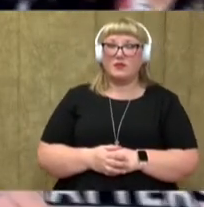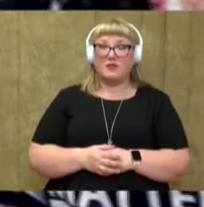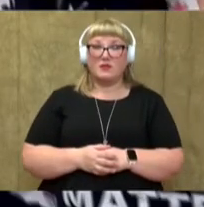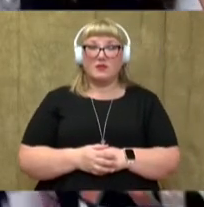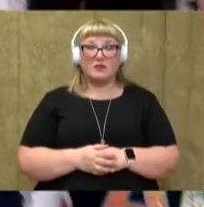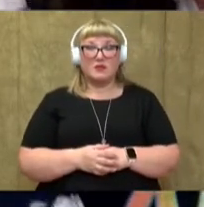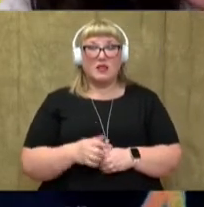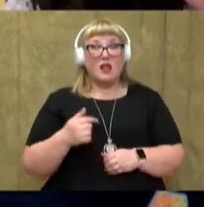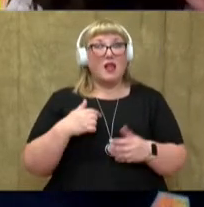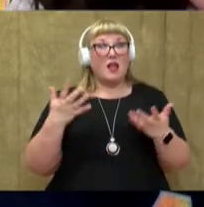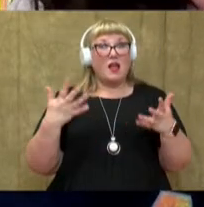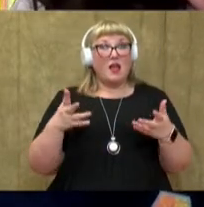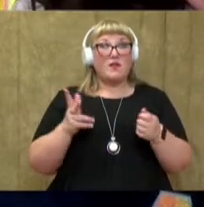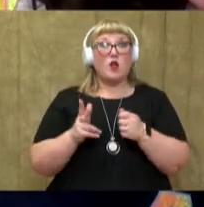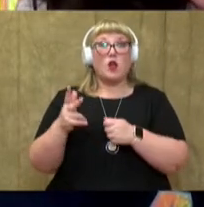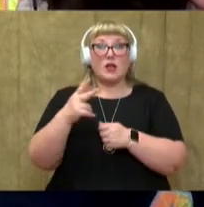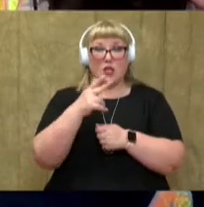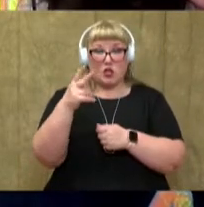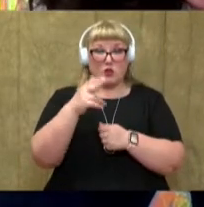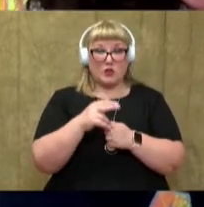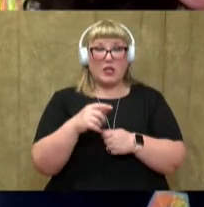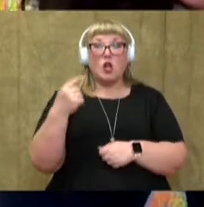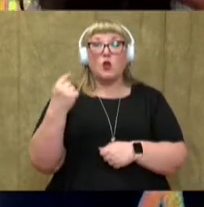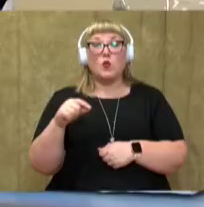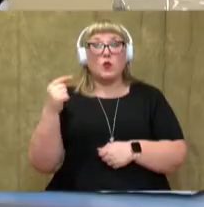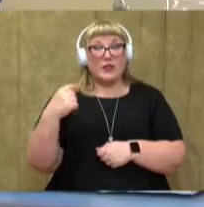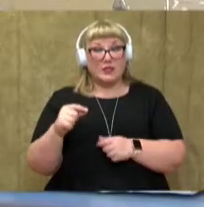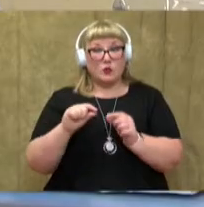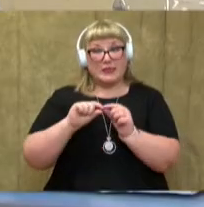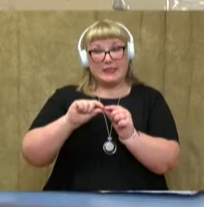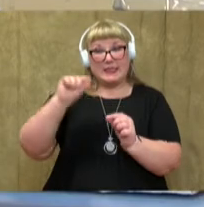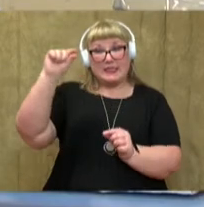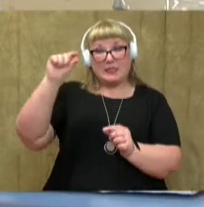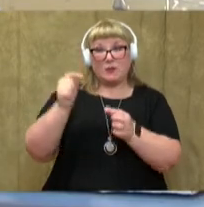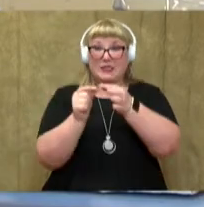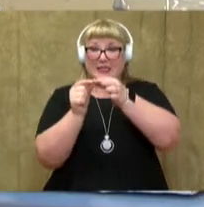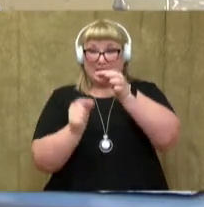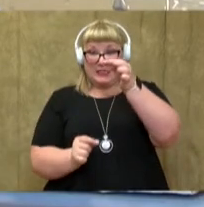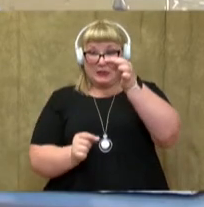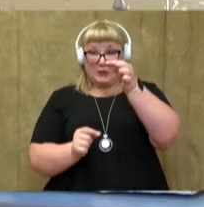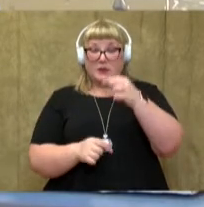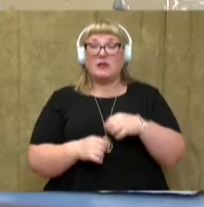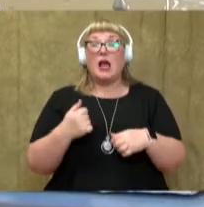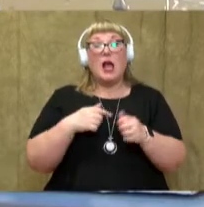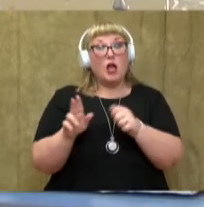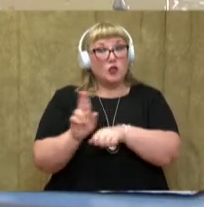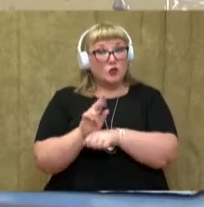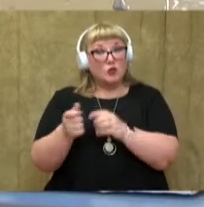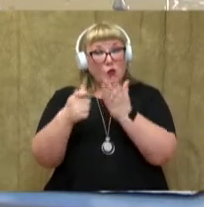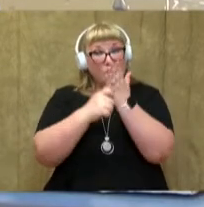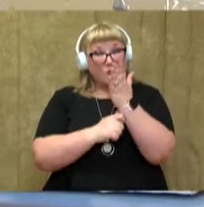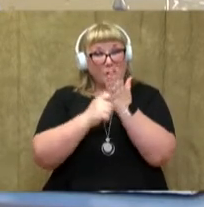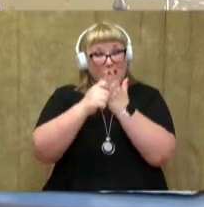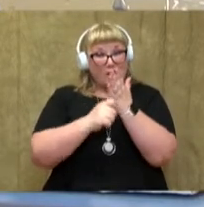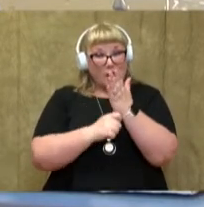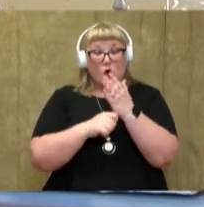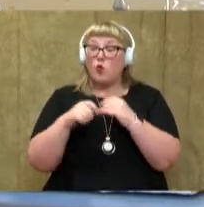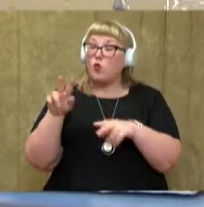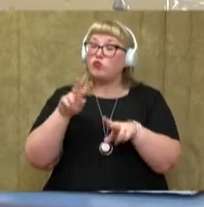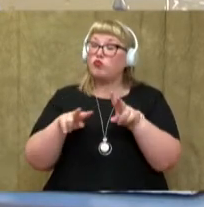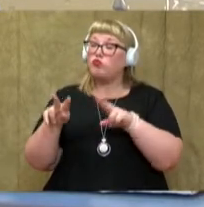And I have already cut out some green stems. So I used magazine paper. When you're looking